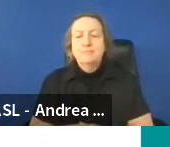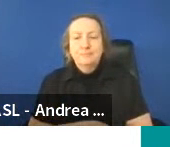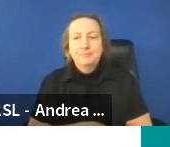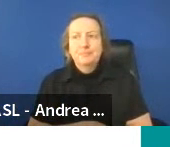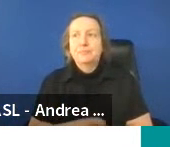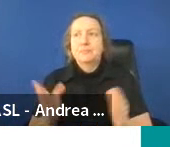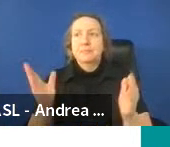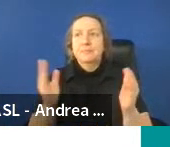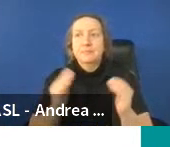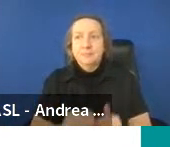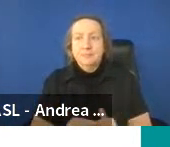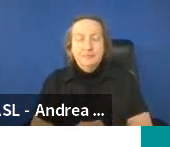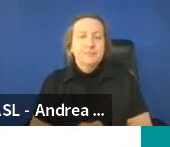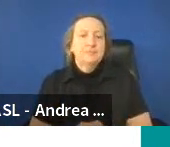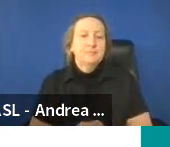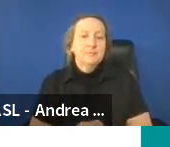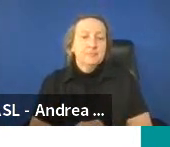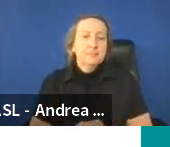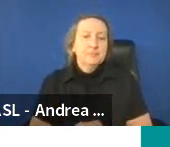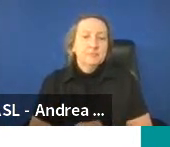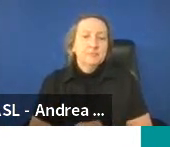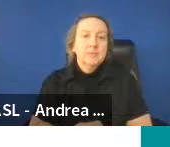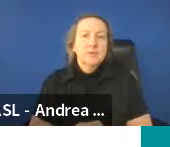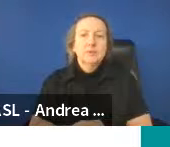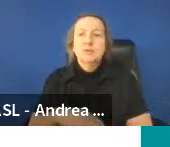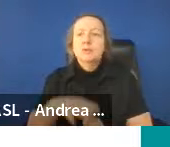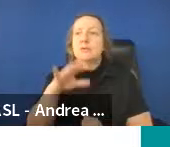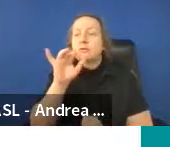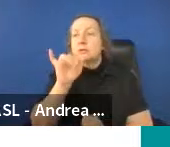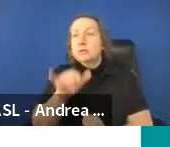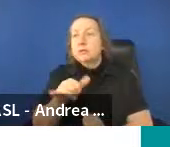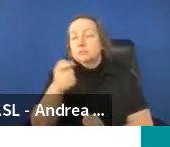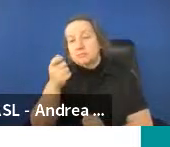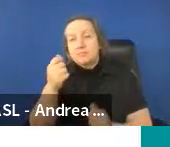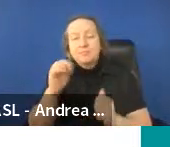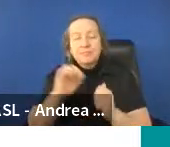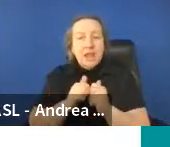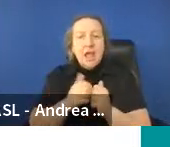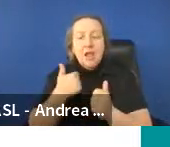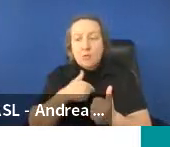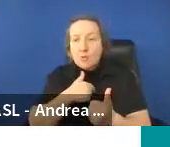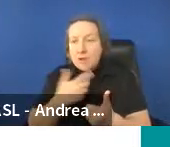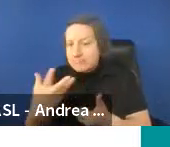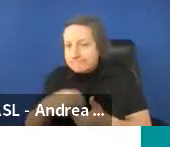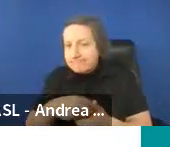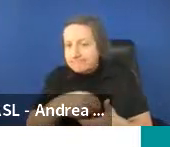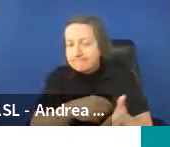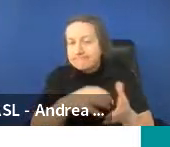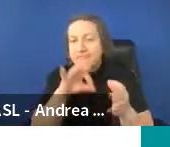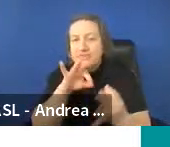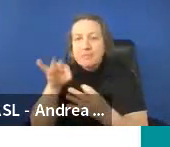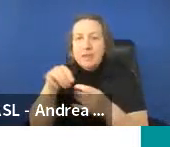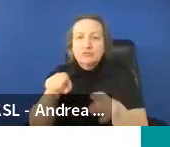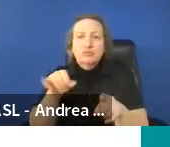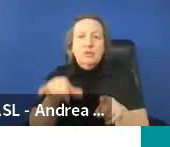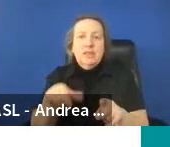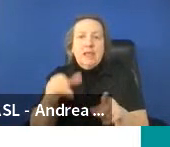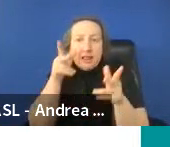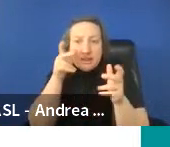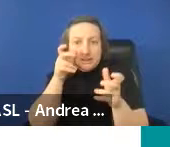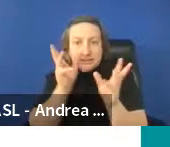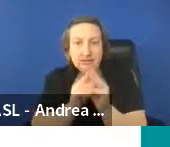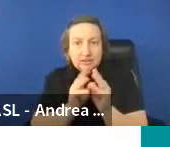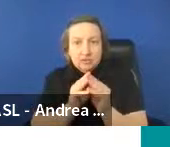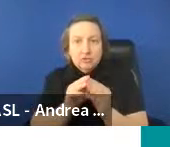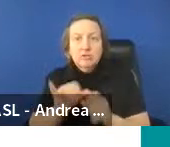Next slide, please. So here's a bit of the engagement feedback that we heard while in these listening sessions. The listening